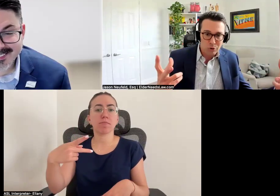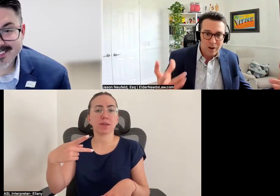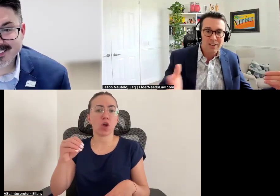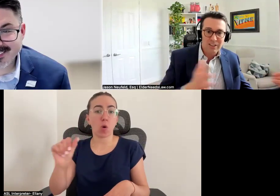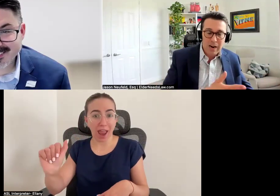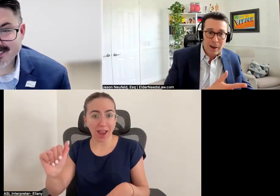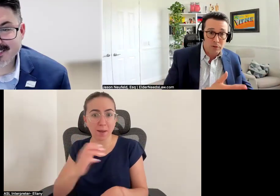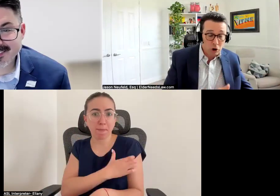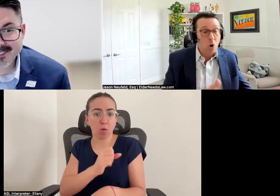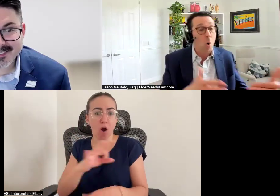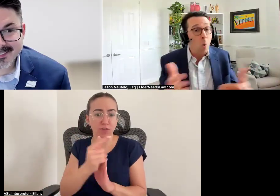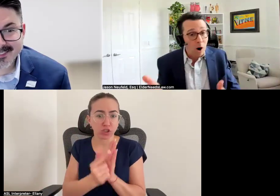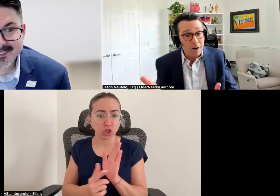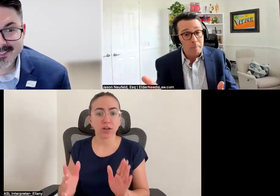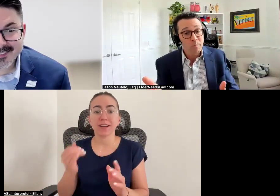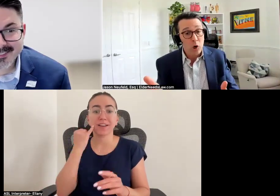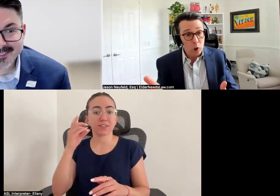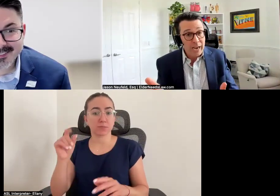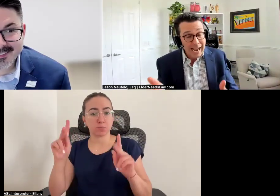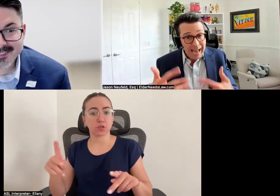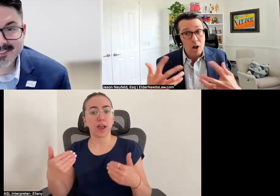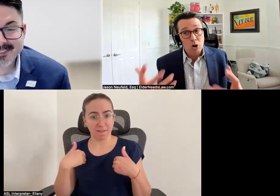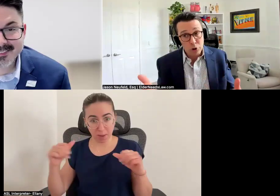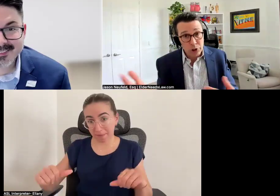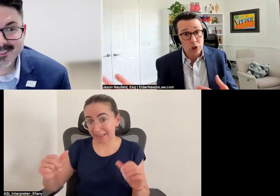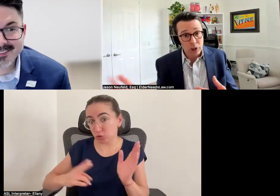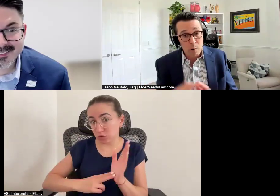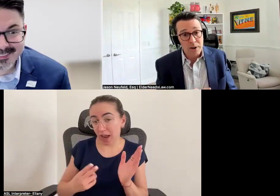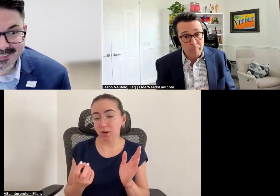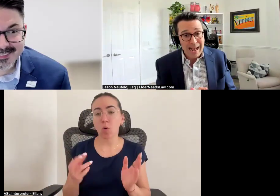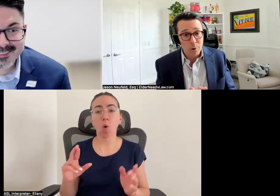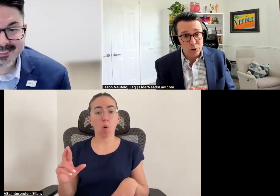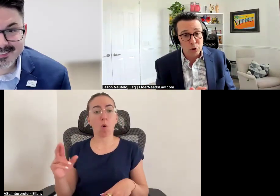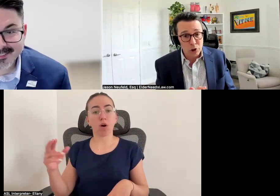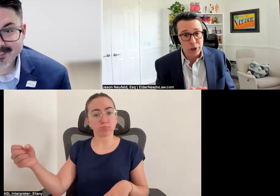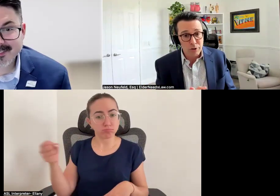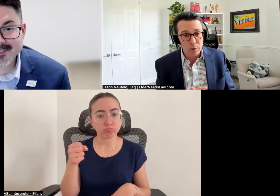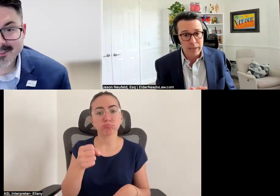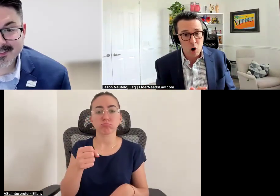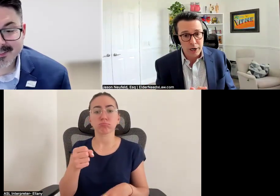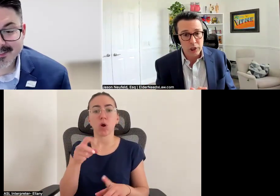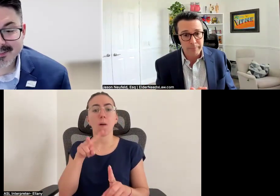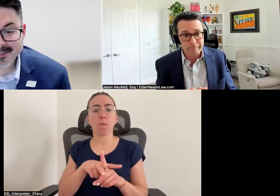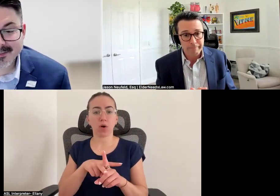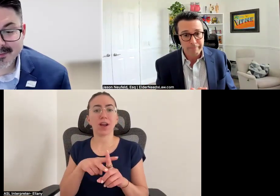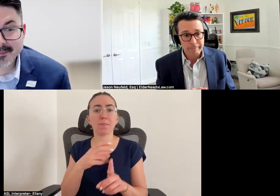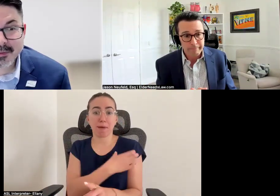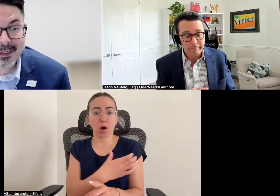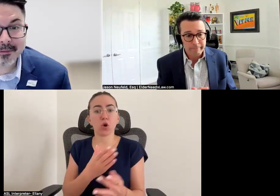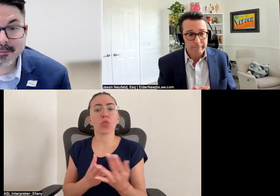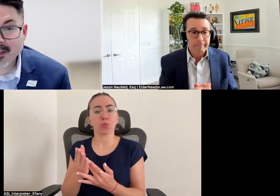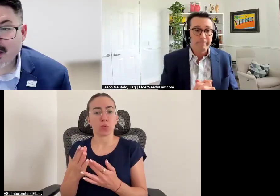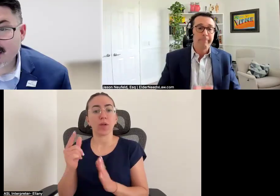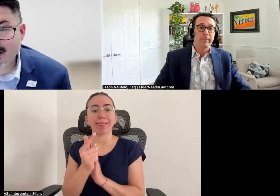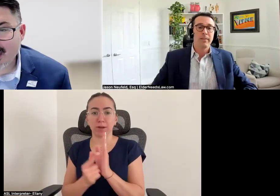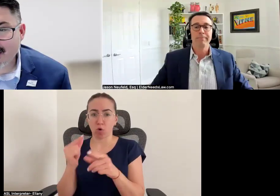capacity to sign a power of attorney, or you're looking at judicially appointed powers, usually through a legal guardianship.